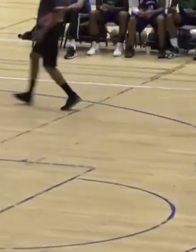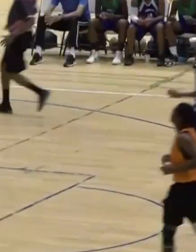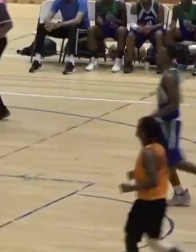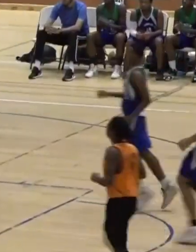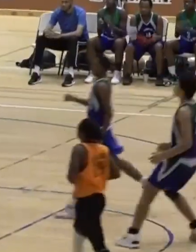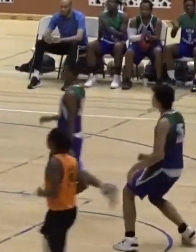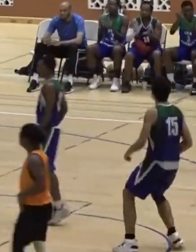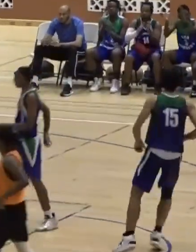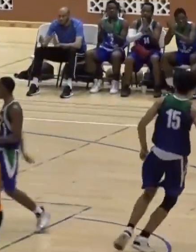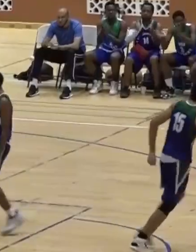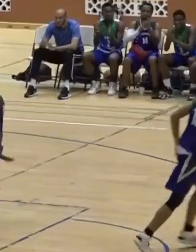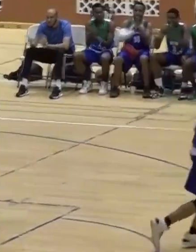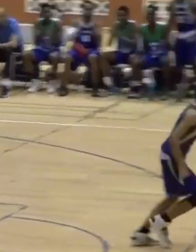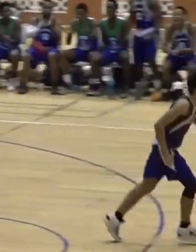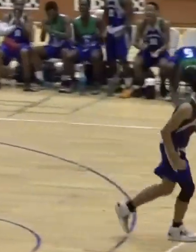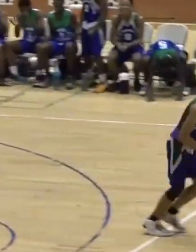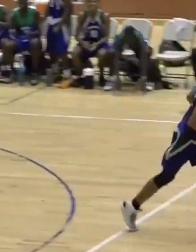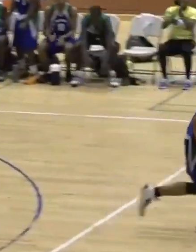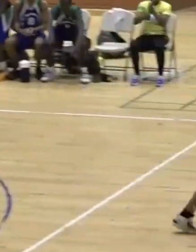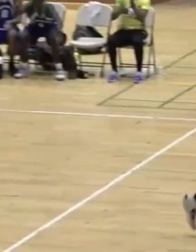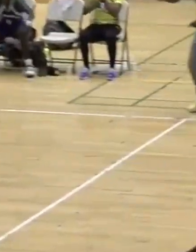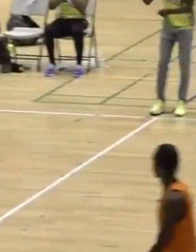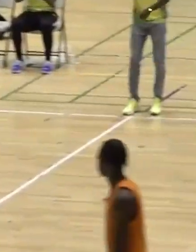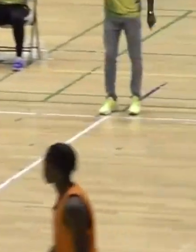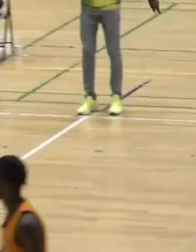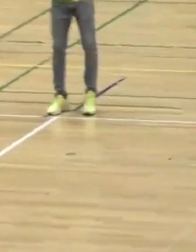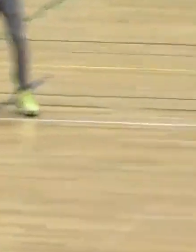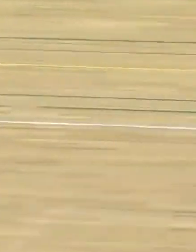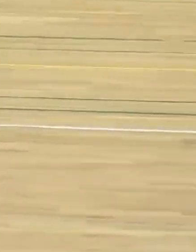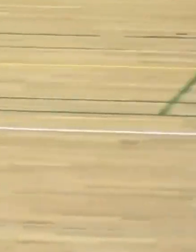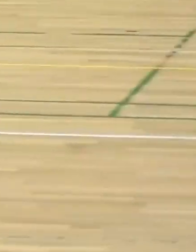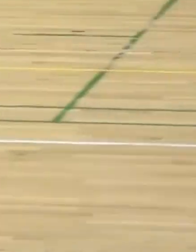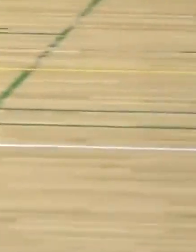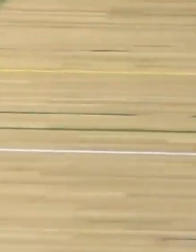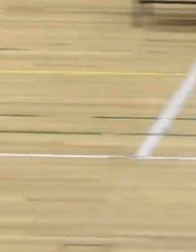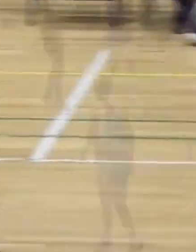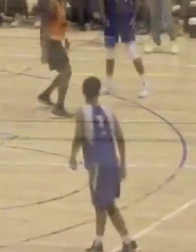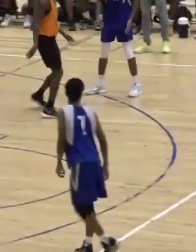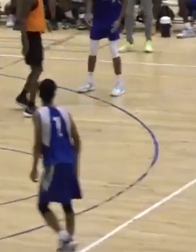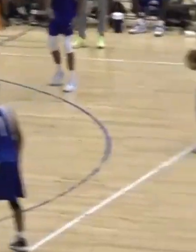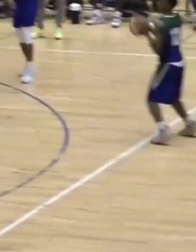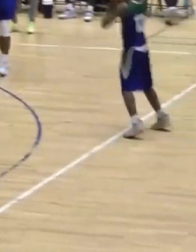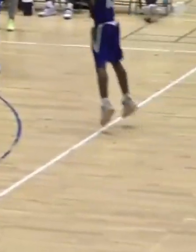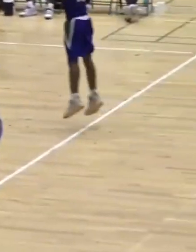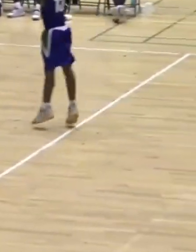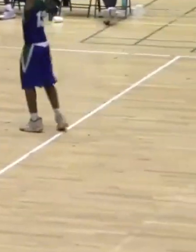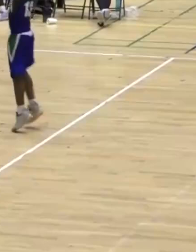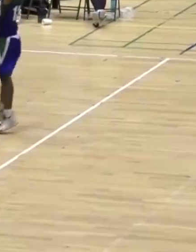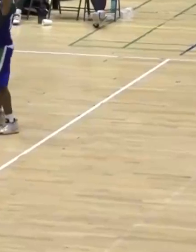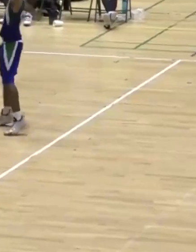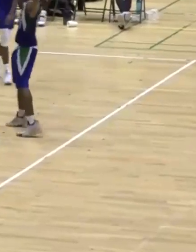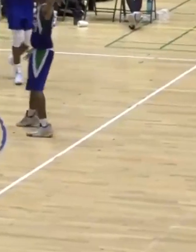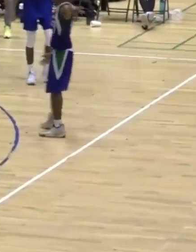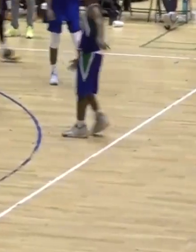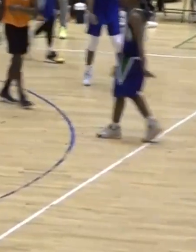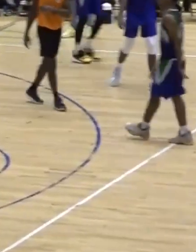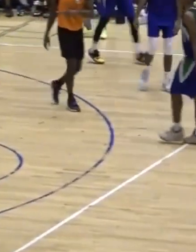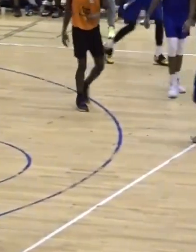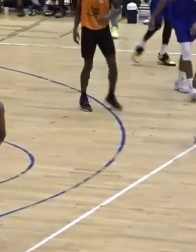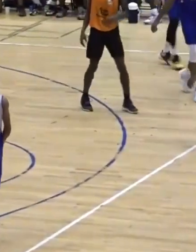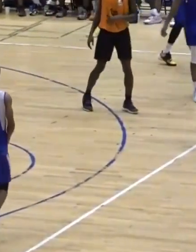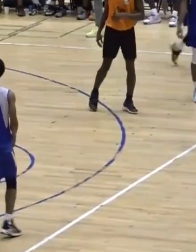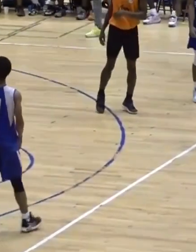as easy as you like, tipping it in for 2 more. Very late in the game with BCC leading by 11.